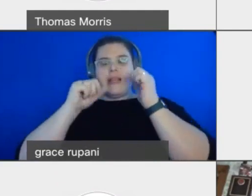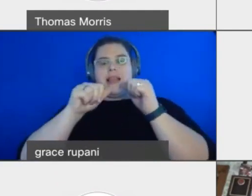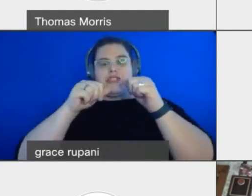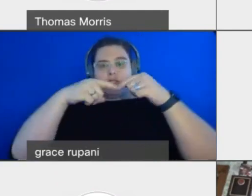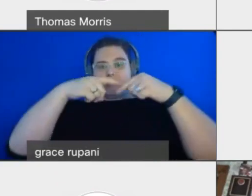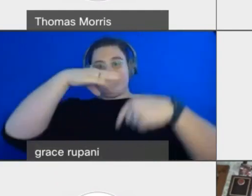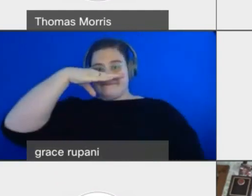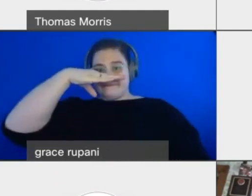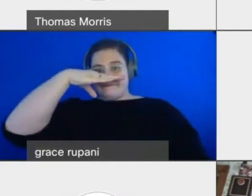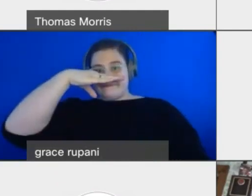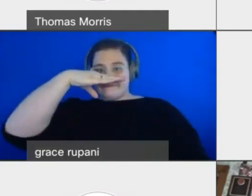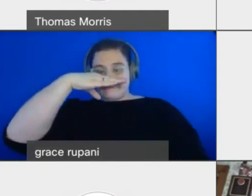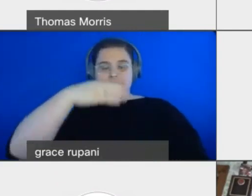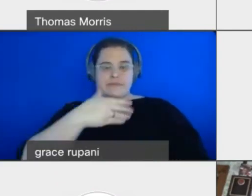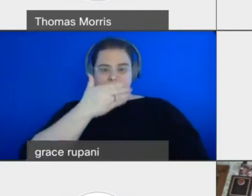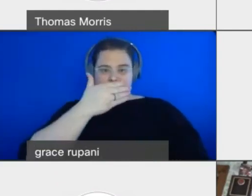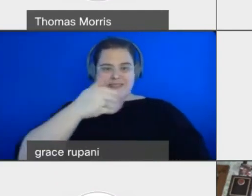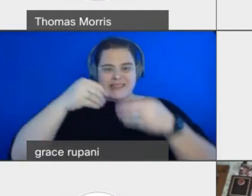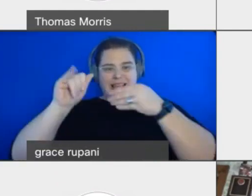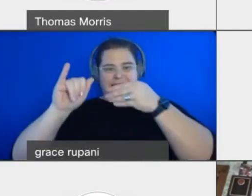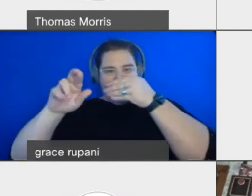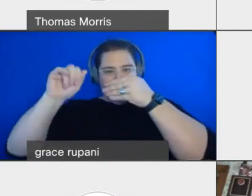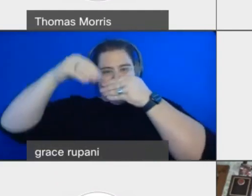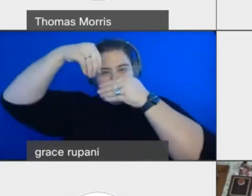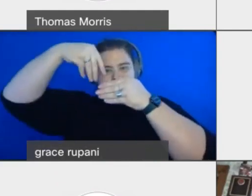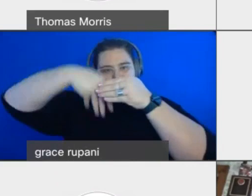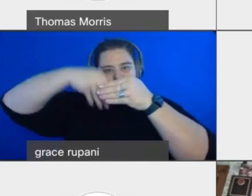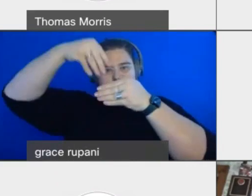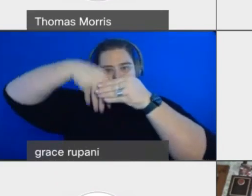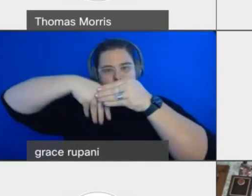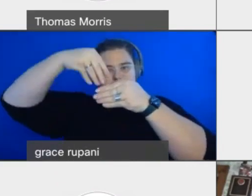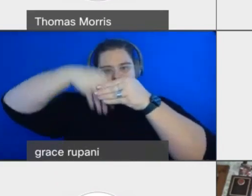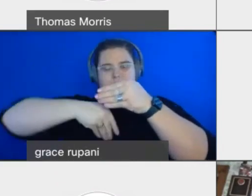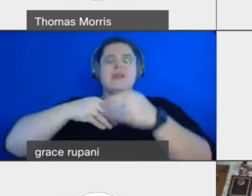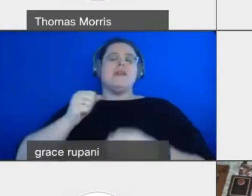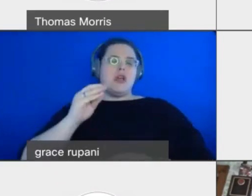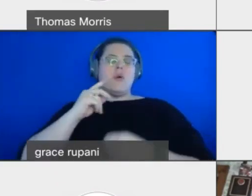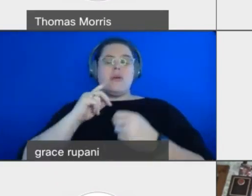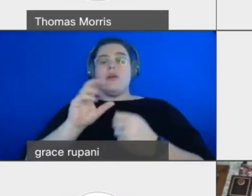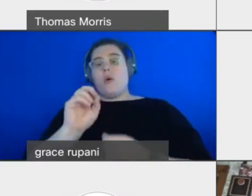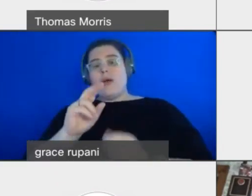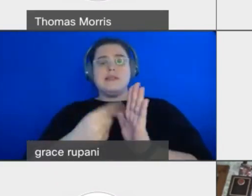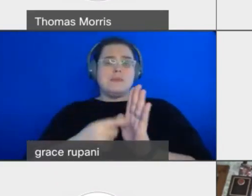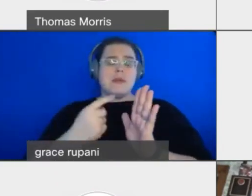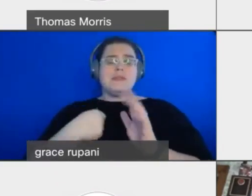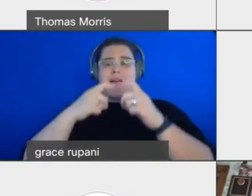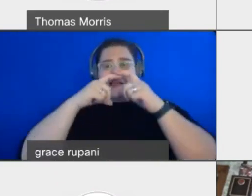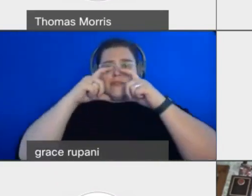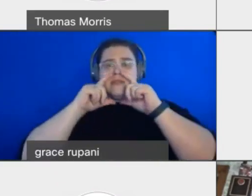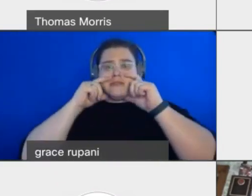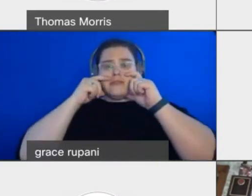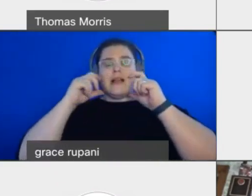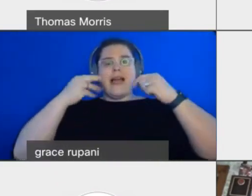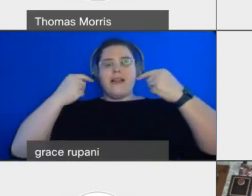around the head fit a little bit better than the ear loops for some people. So there's that. And then if